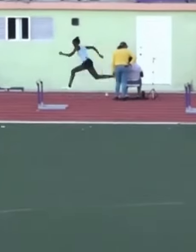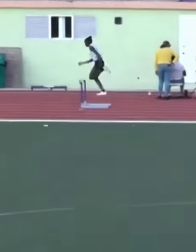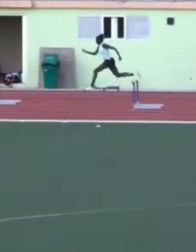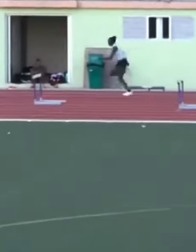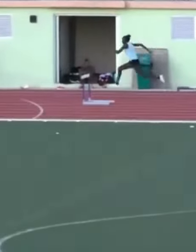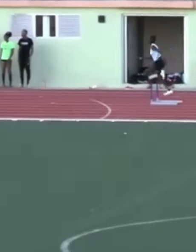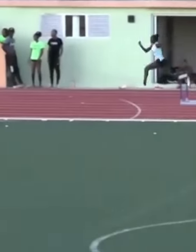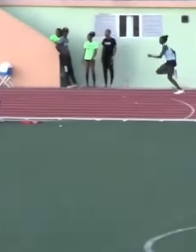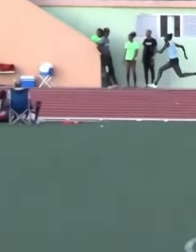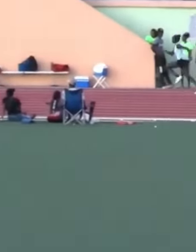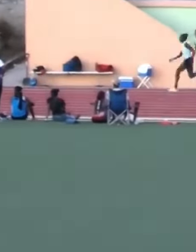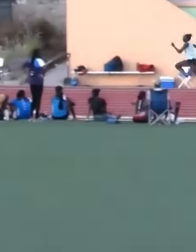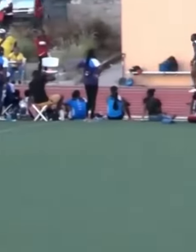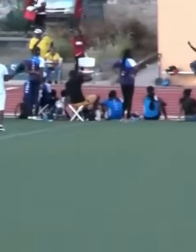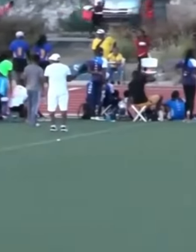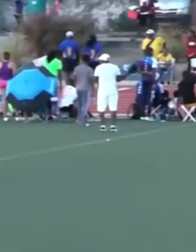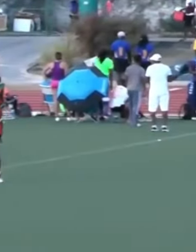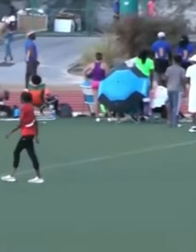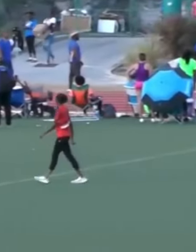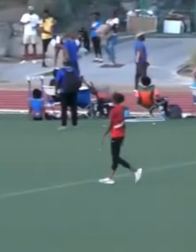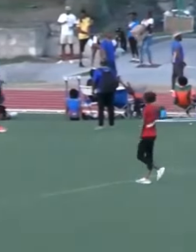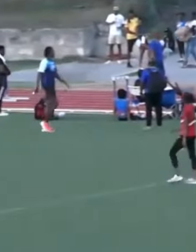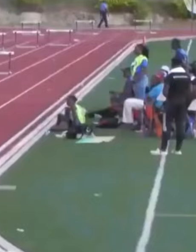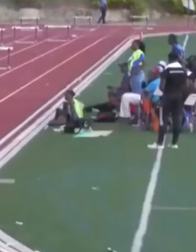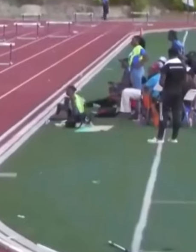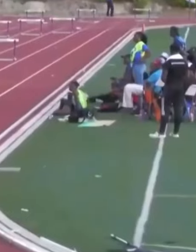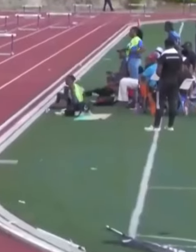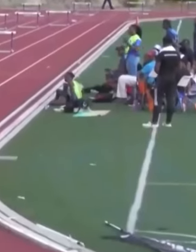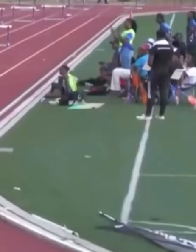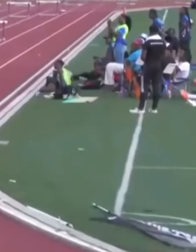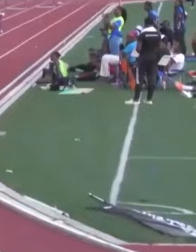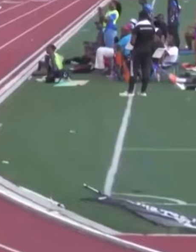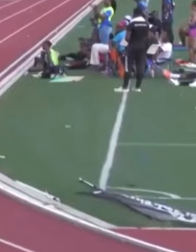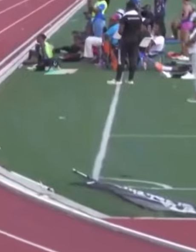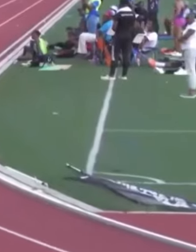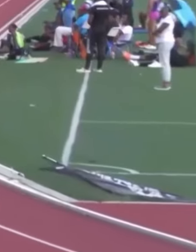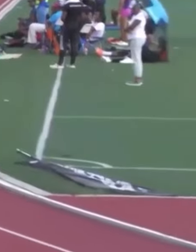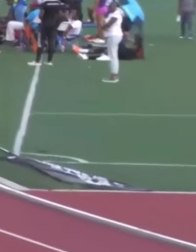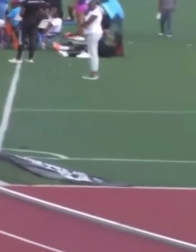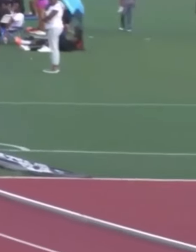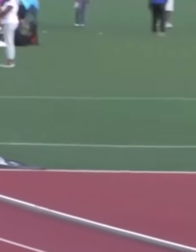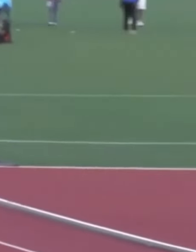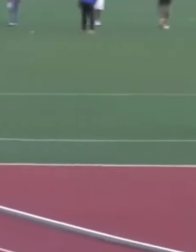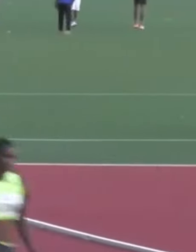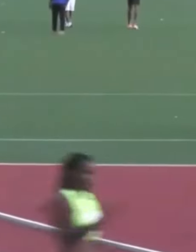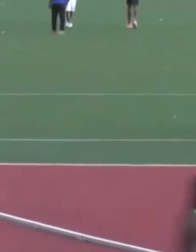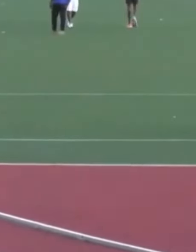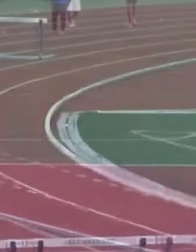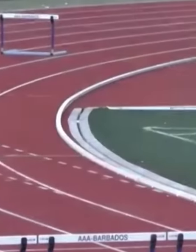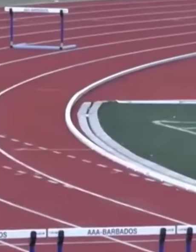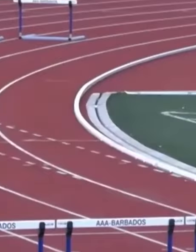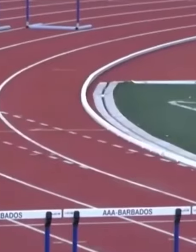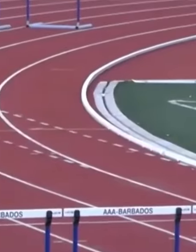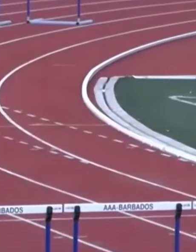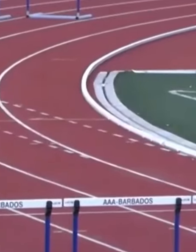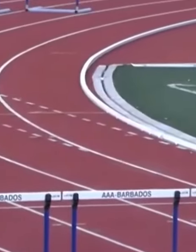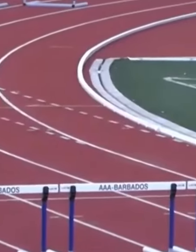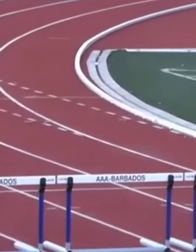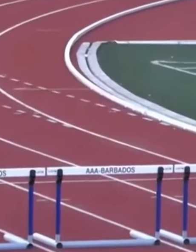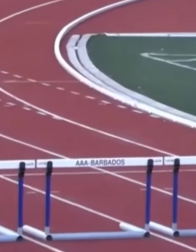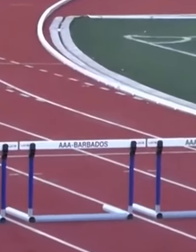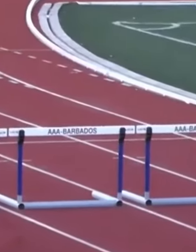what this run will produce was a meet record equaling performance of her time set back in 2019 and now repeated 5 years later. Coming off